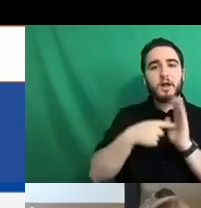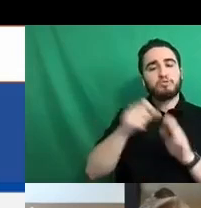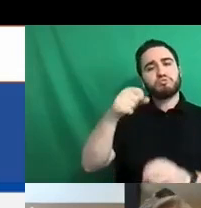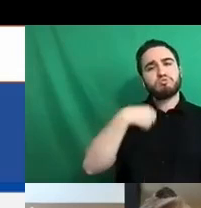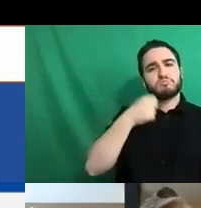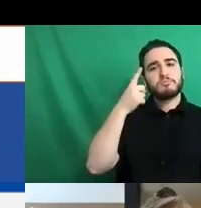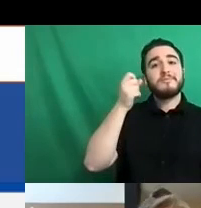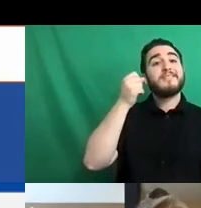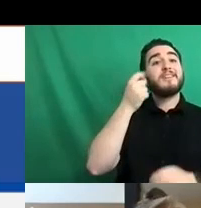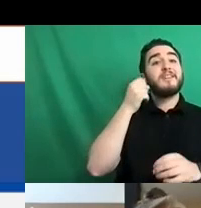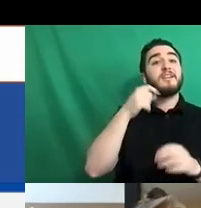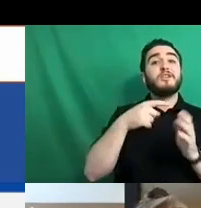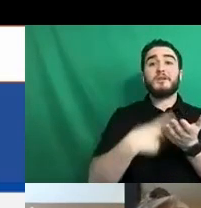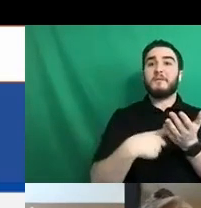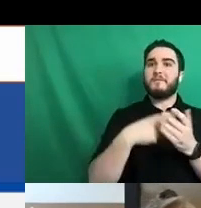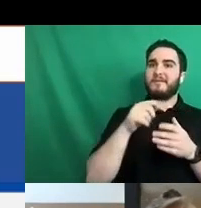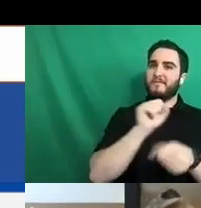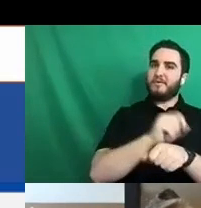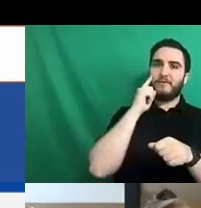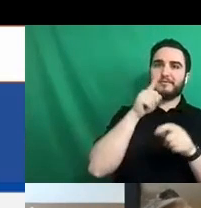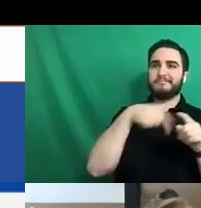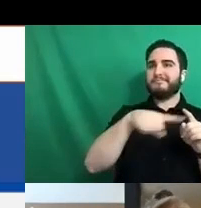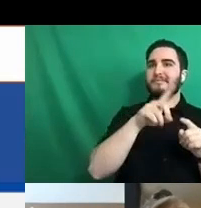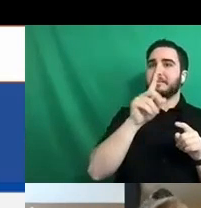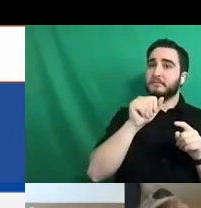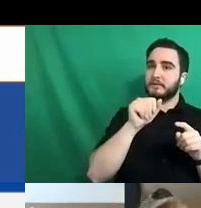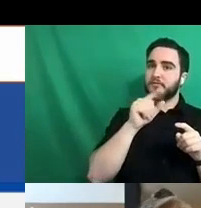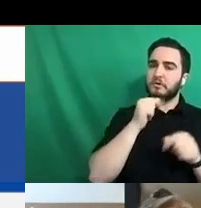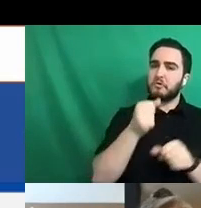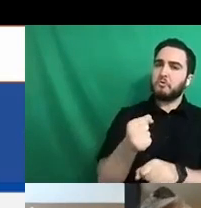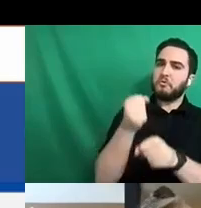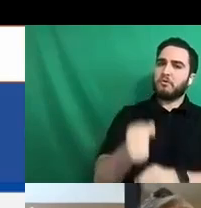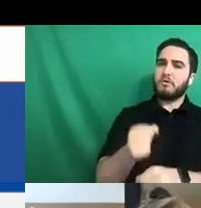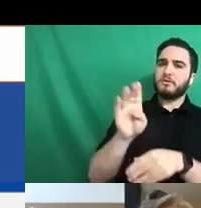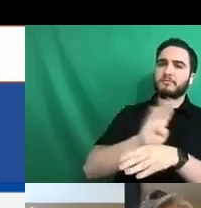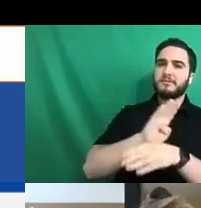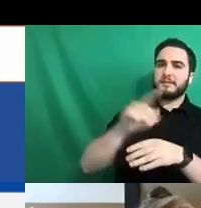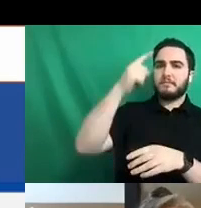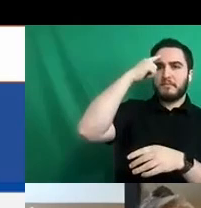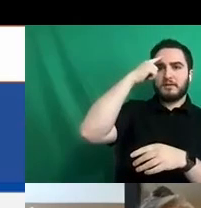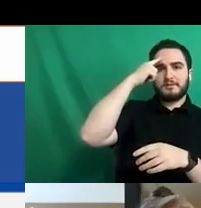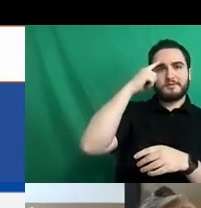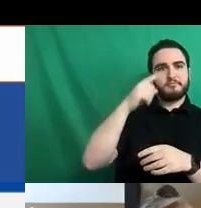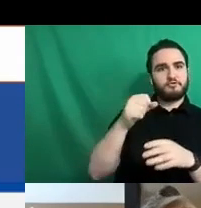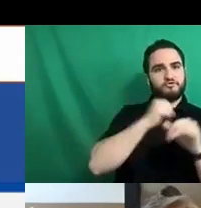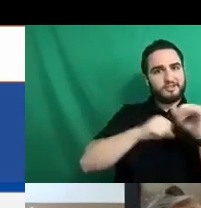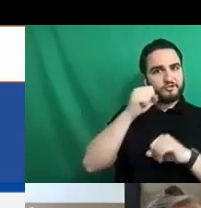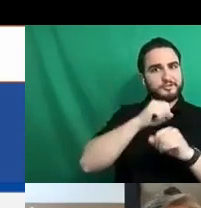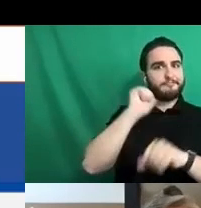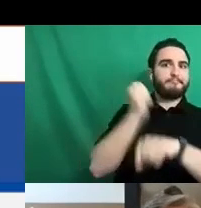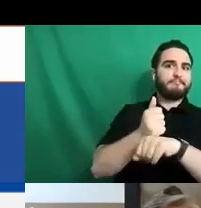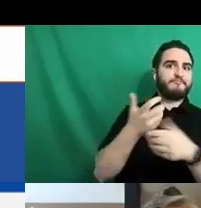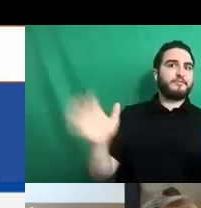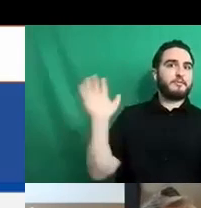about employment for people with disabilities. And we have a very strong business-minded strategies in place to do this. We've been a strong